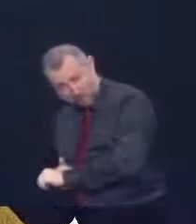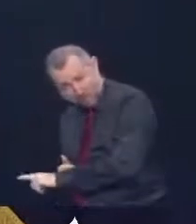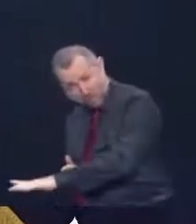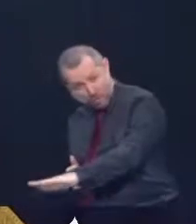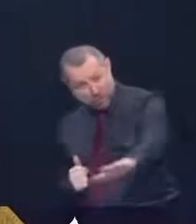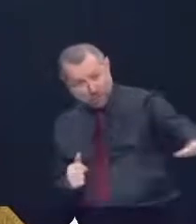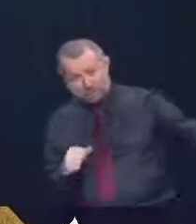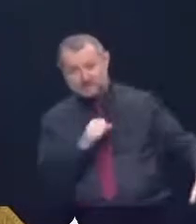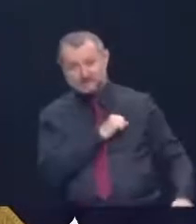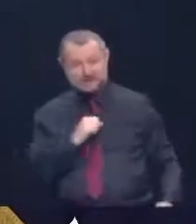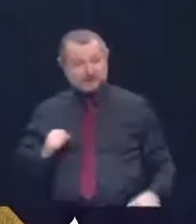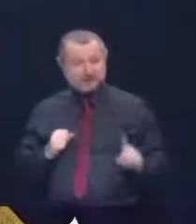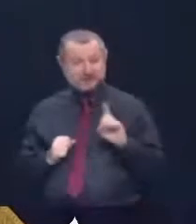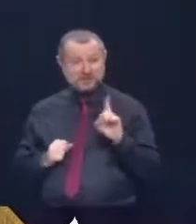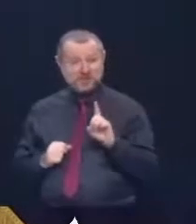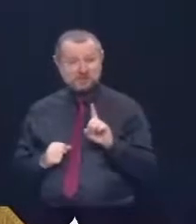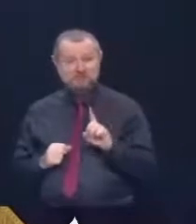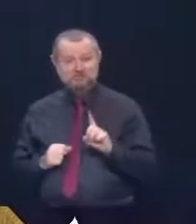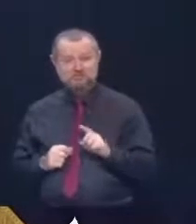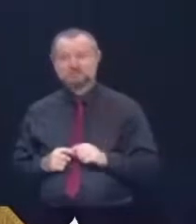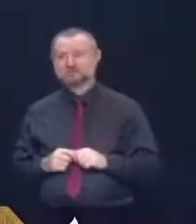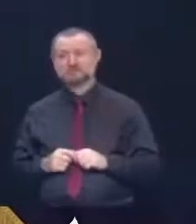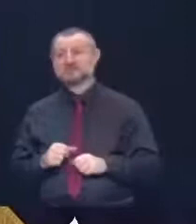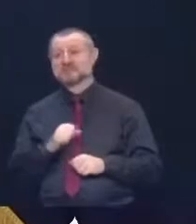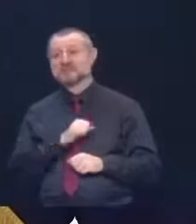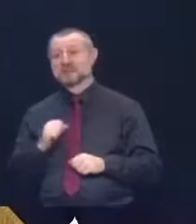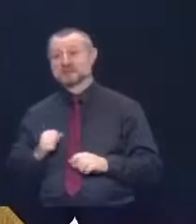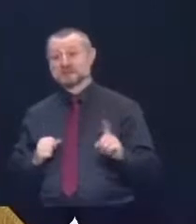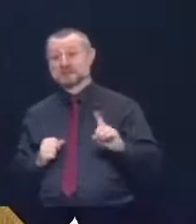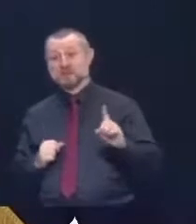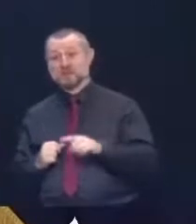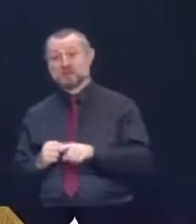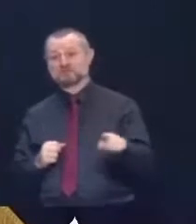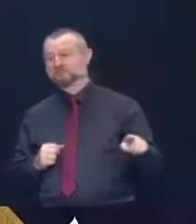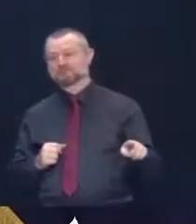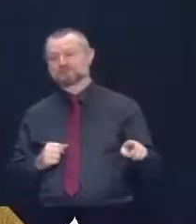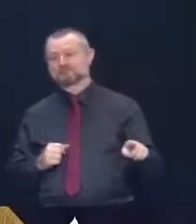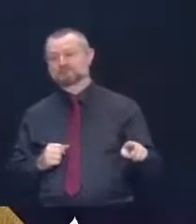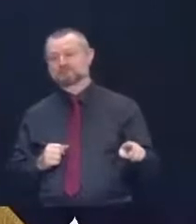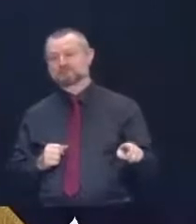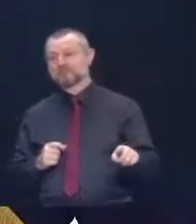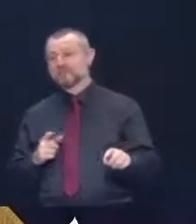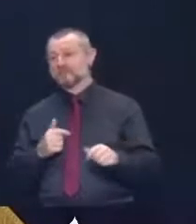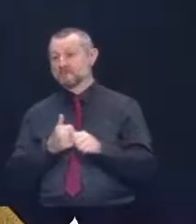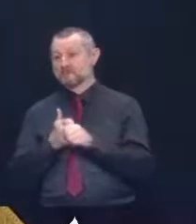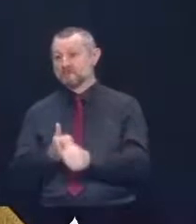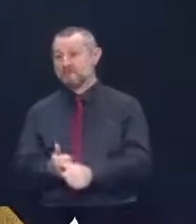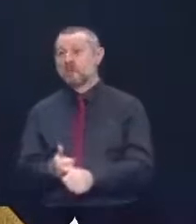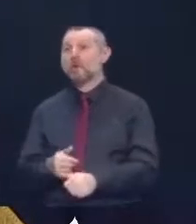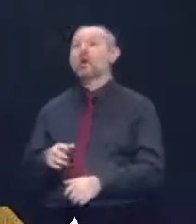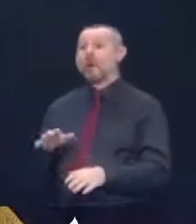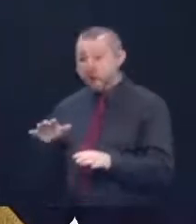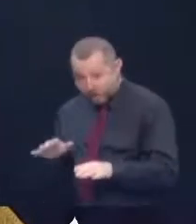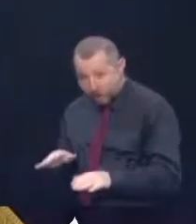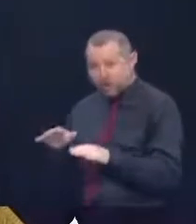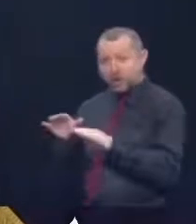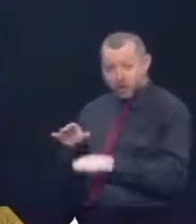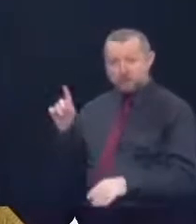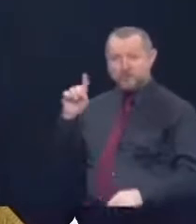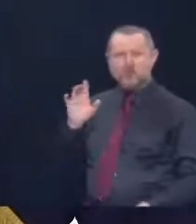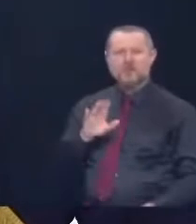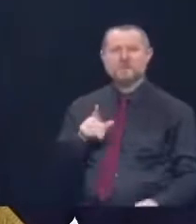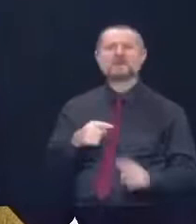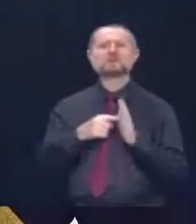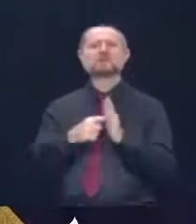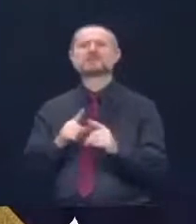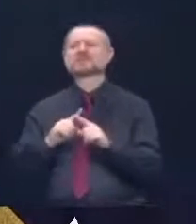Democrat. And you have to remember, Senate Democrats, it's just not just that they're not sheep. They represent different parts of the state.